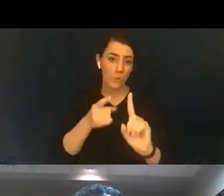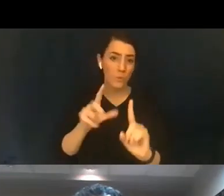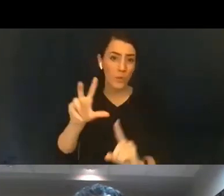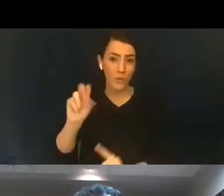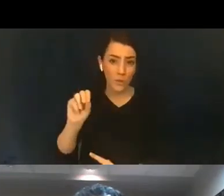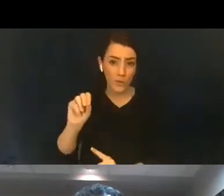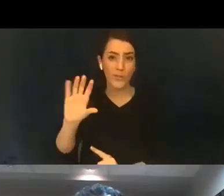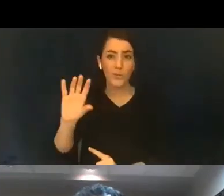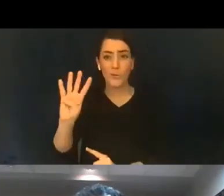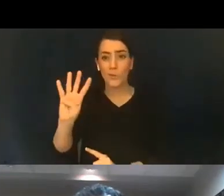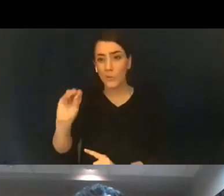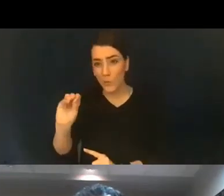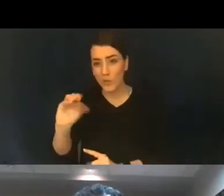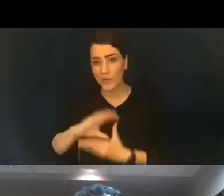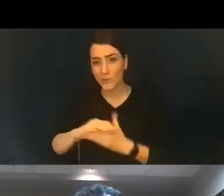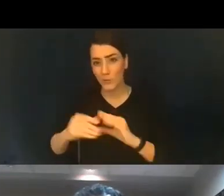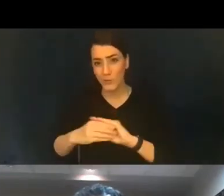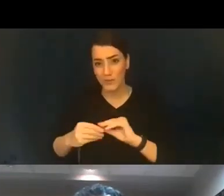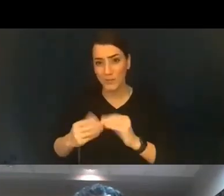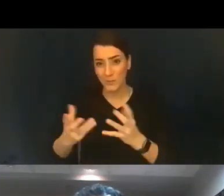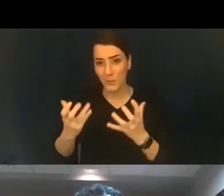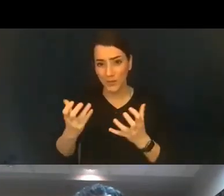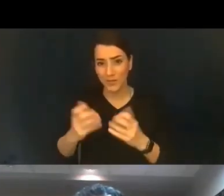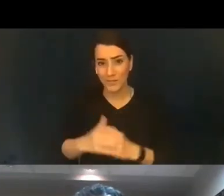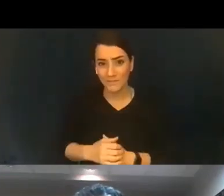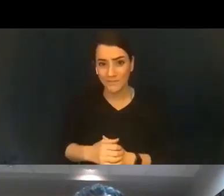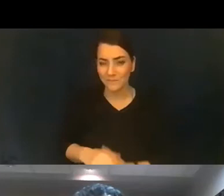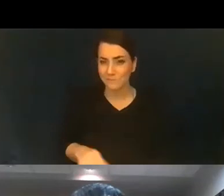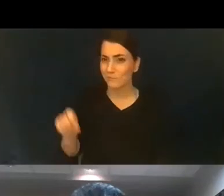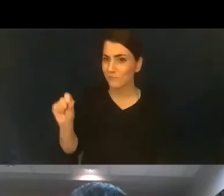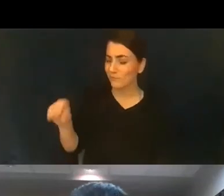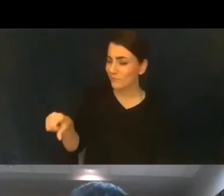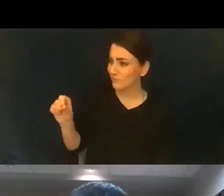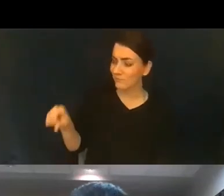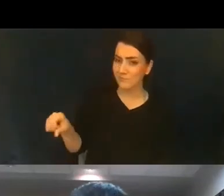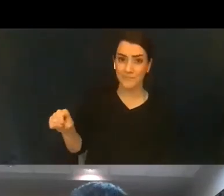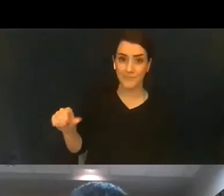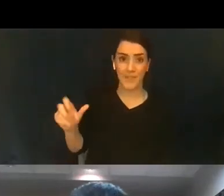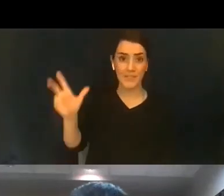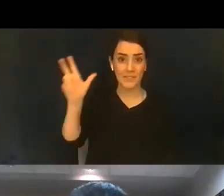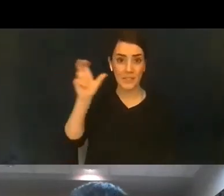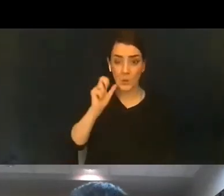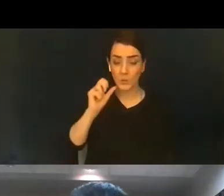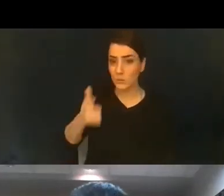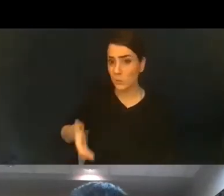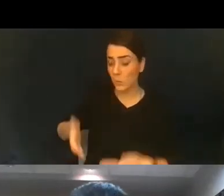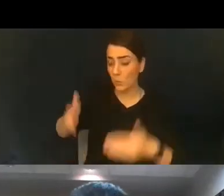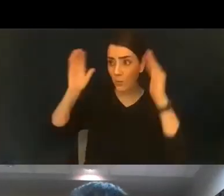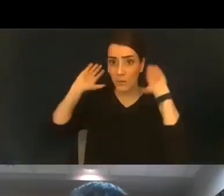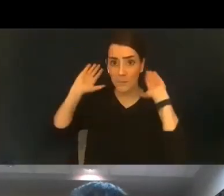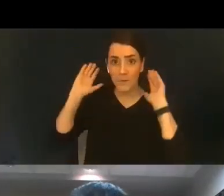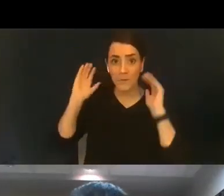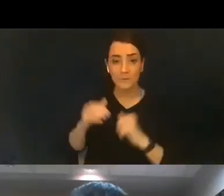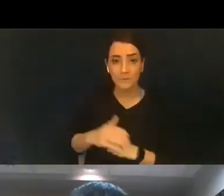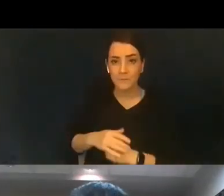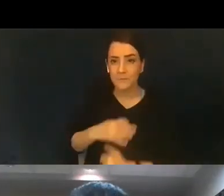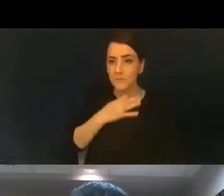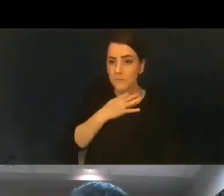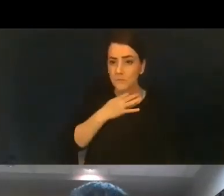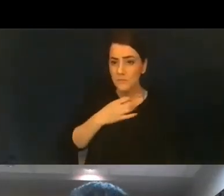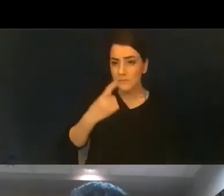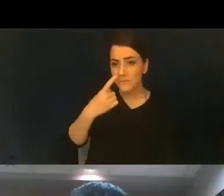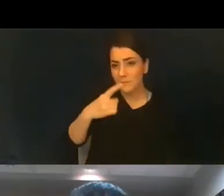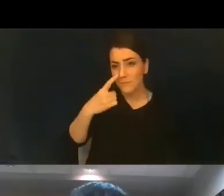Yeah, I mean, it sounds daunting. I wonder if you could talk a little bit about the work that you've done, or the museum's done, or just